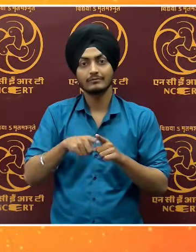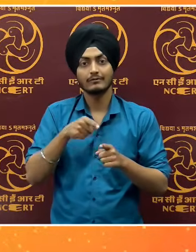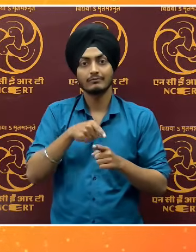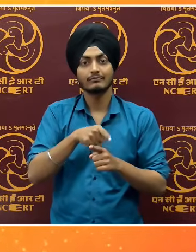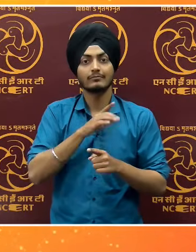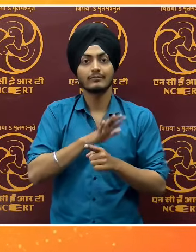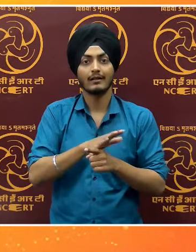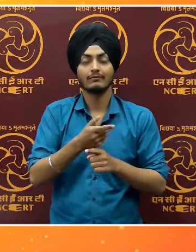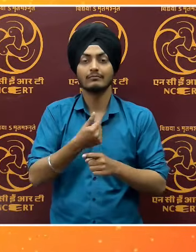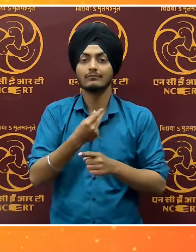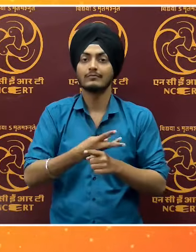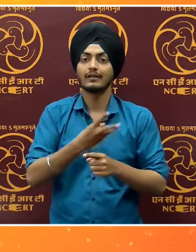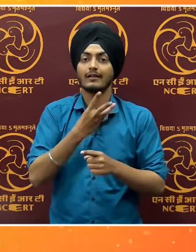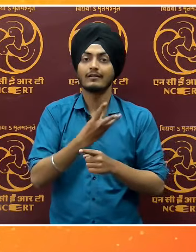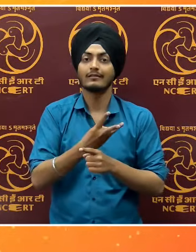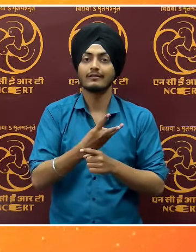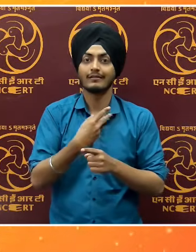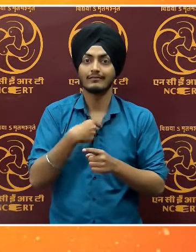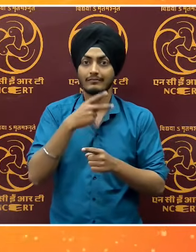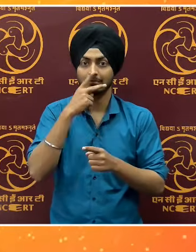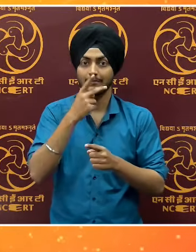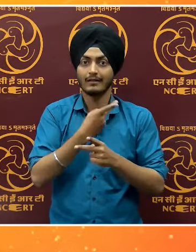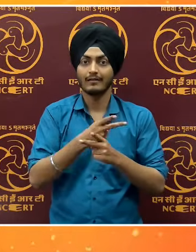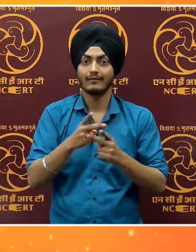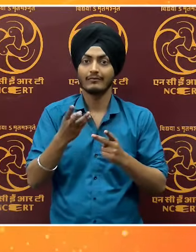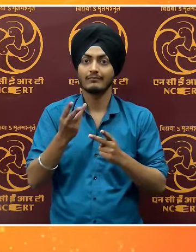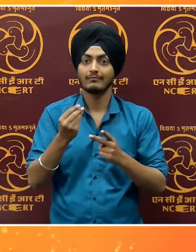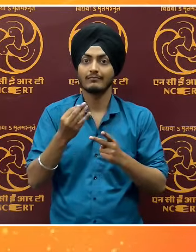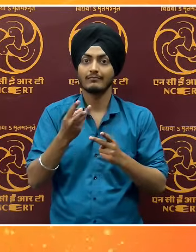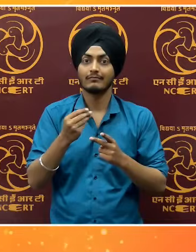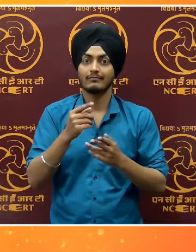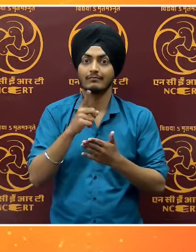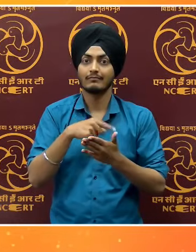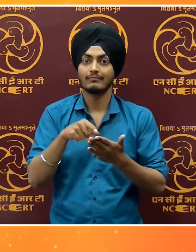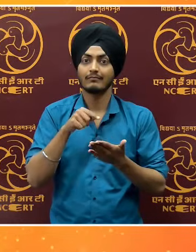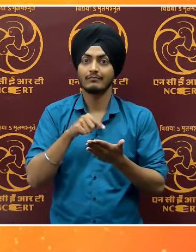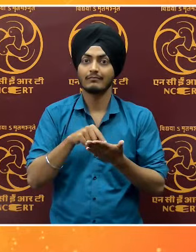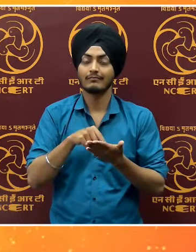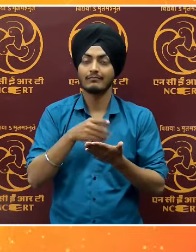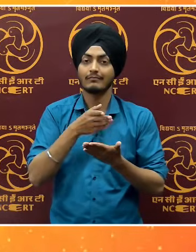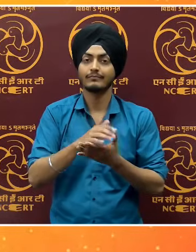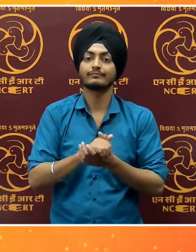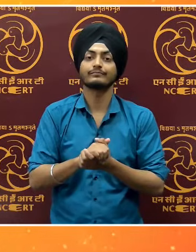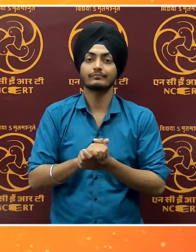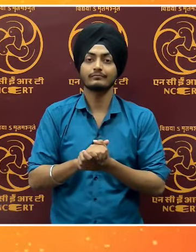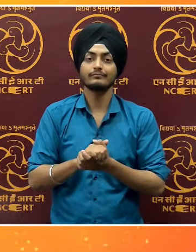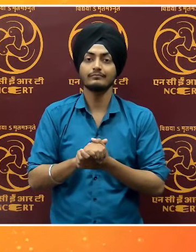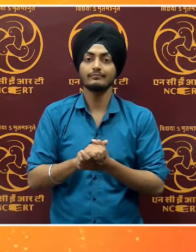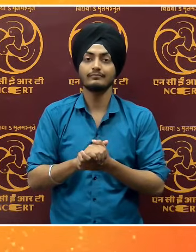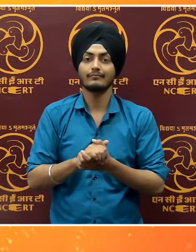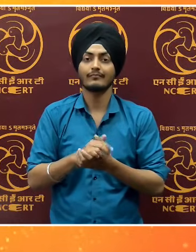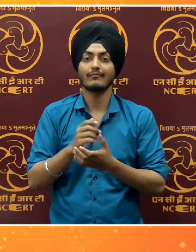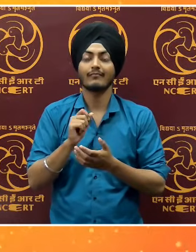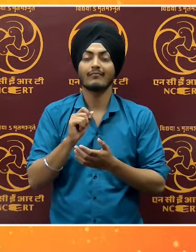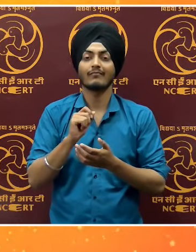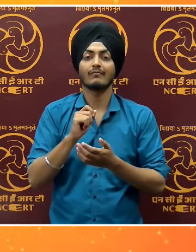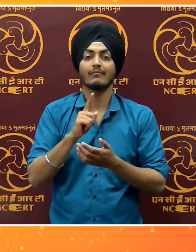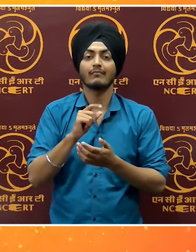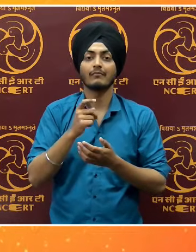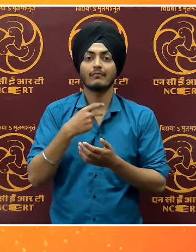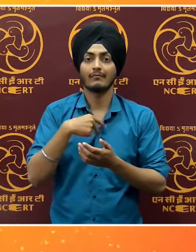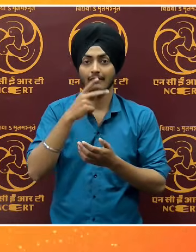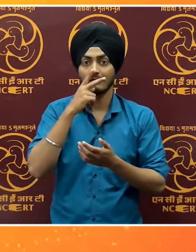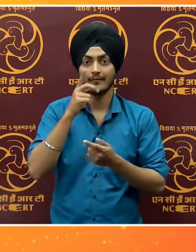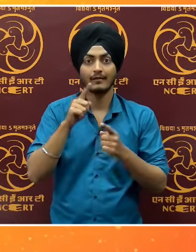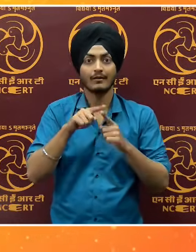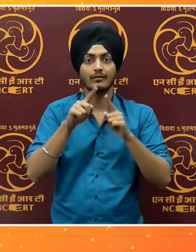three geometrical shapes are given with the same material. Material first shape has